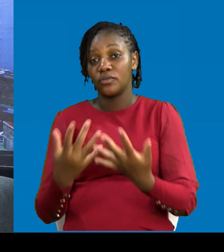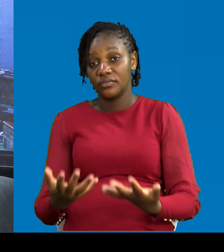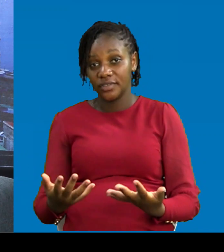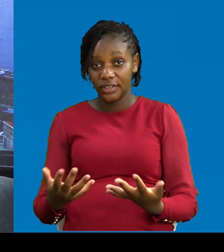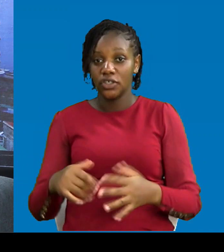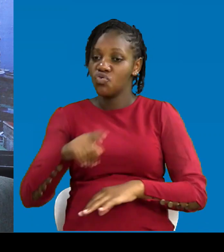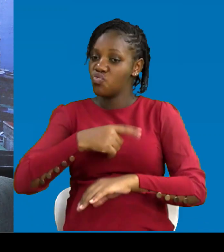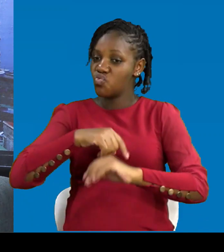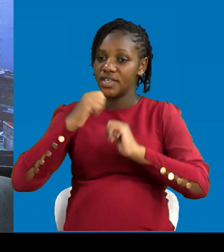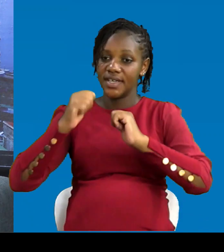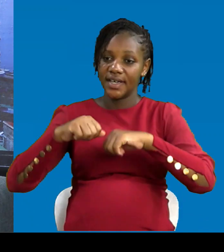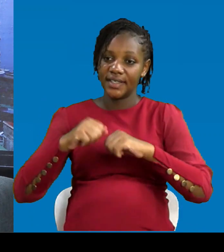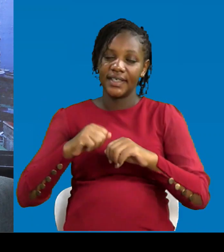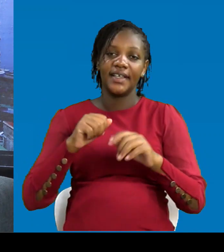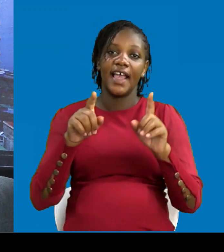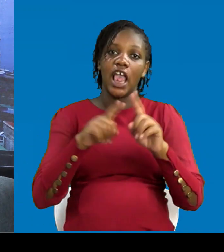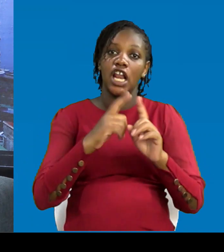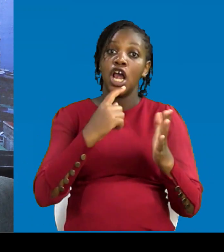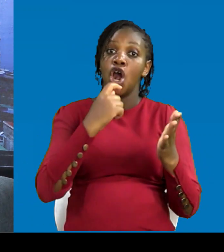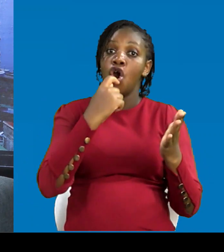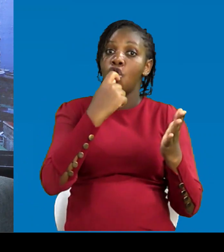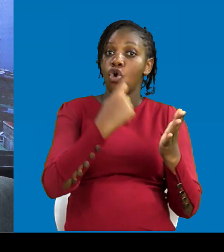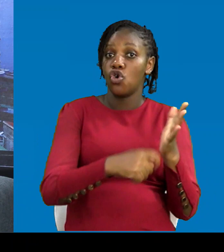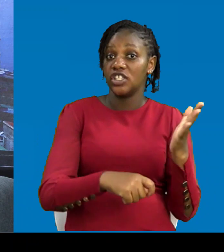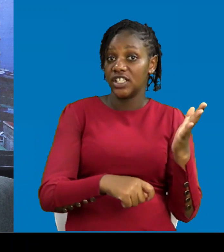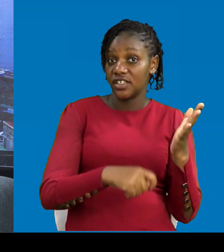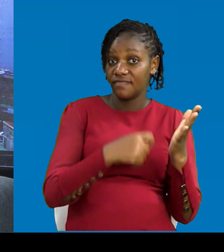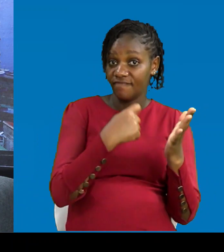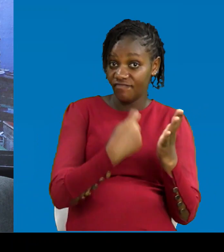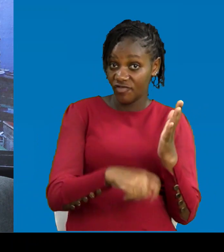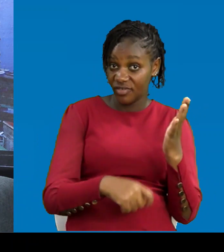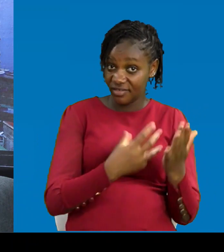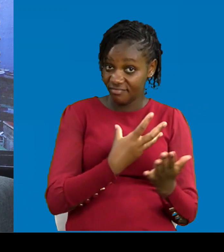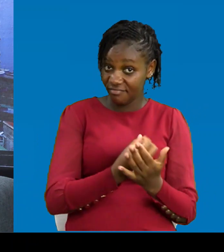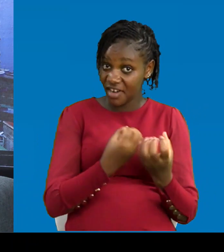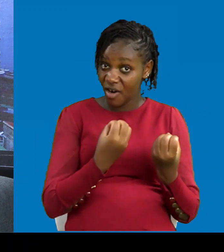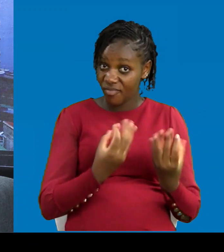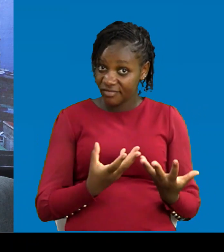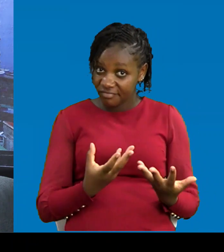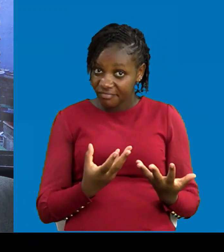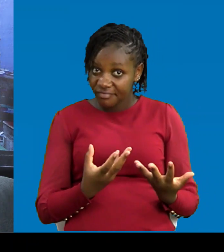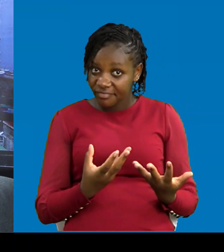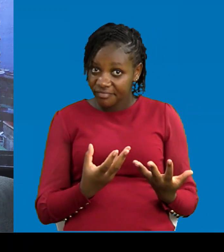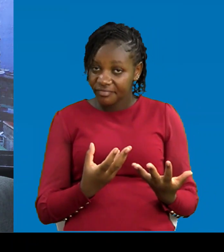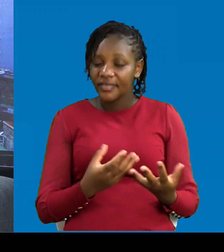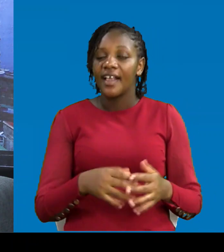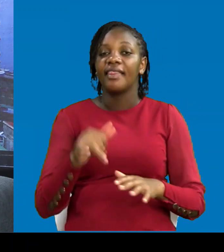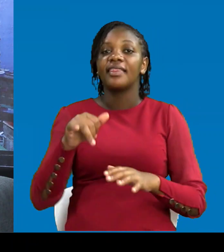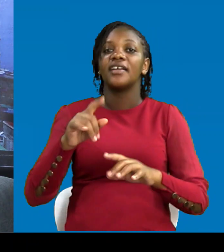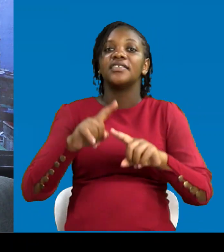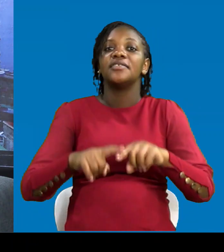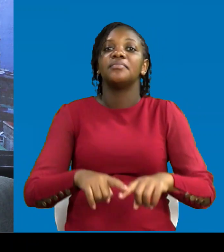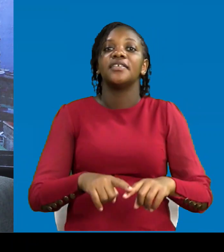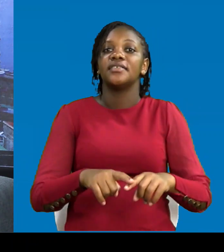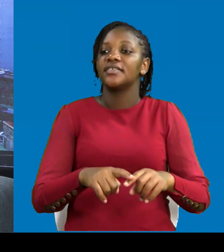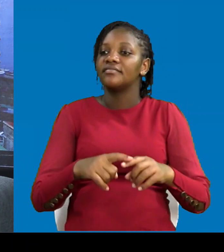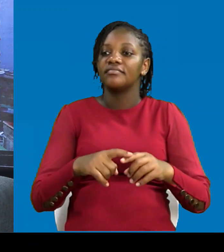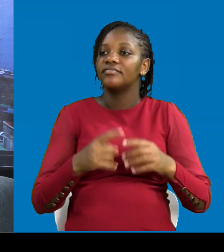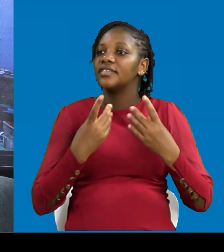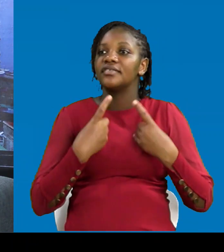the pricing of for the outfits. So also that also depends on what the outfit is